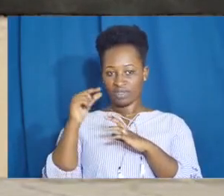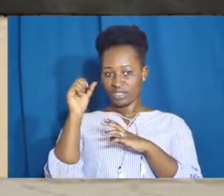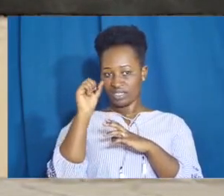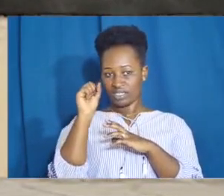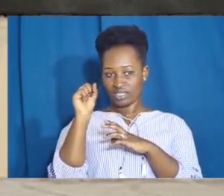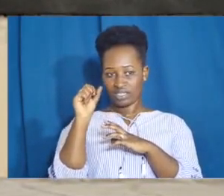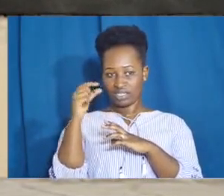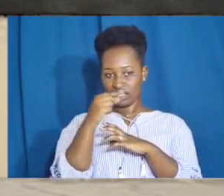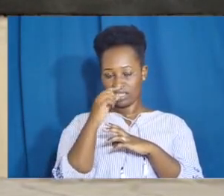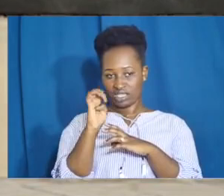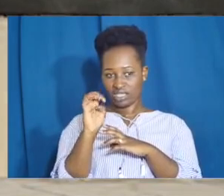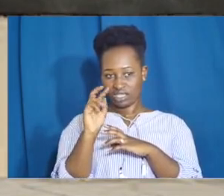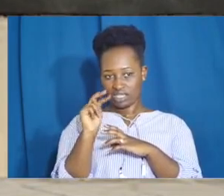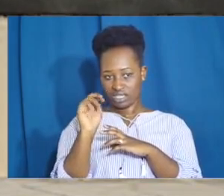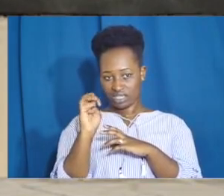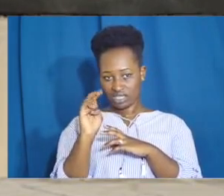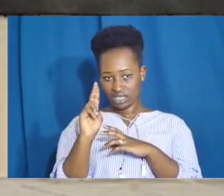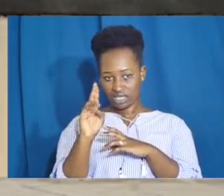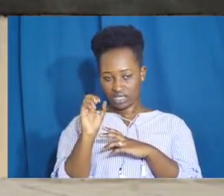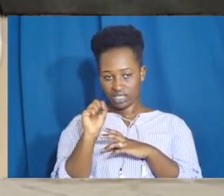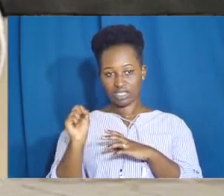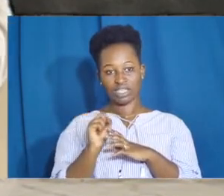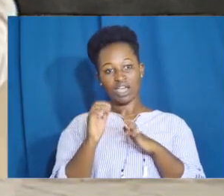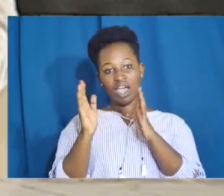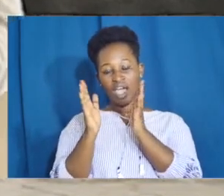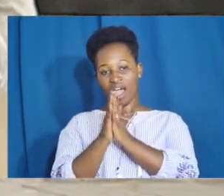We rate Homo,